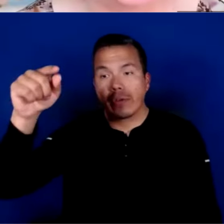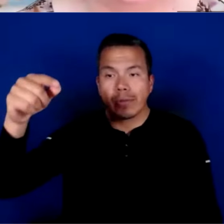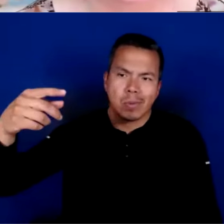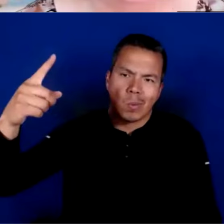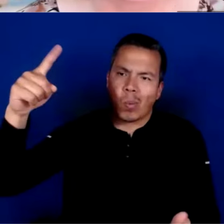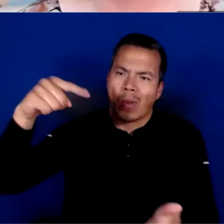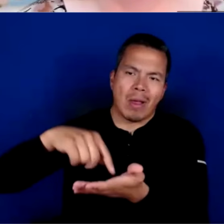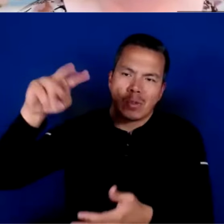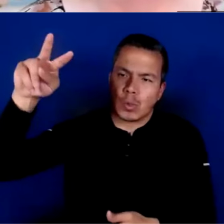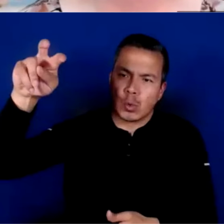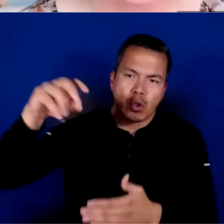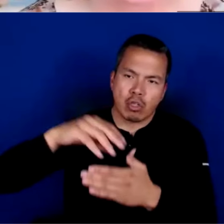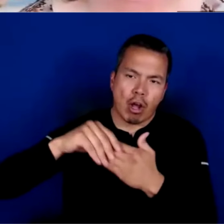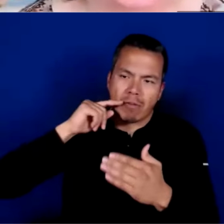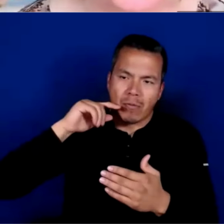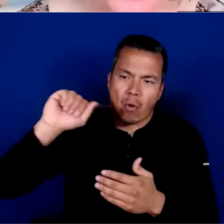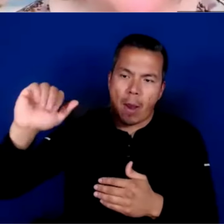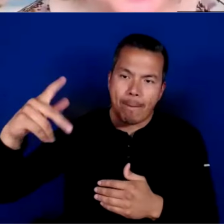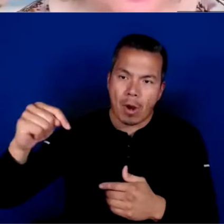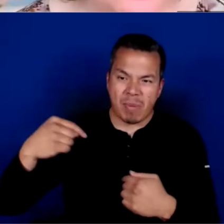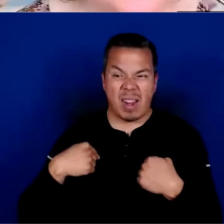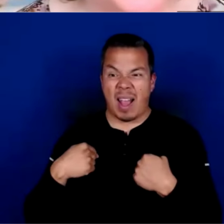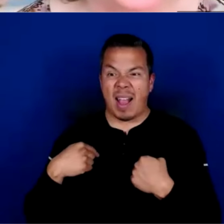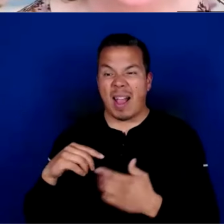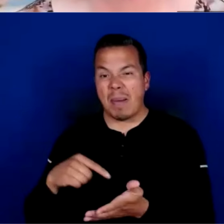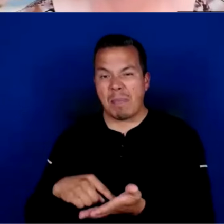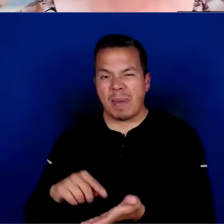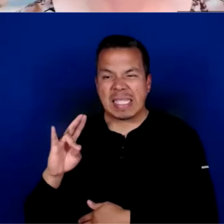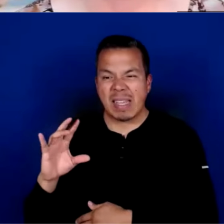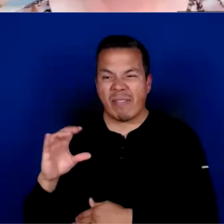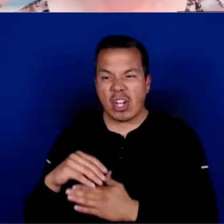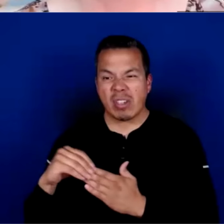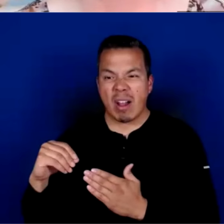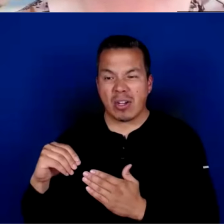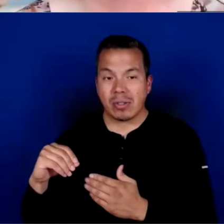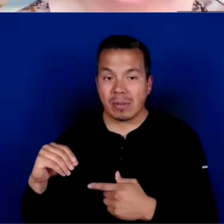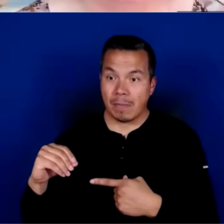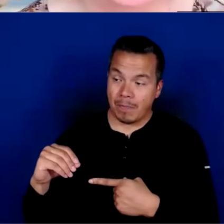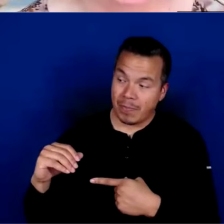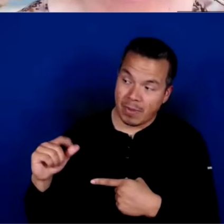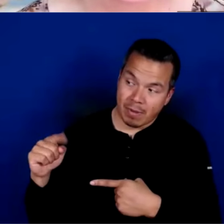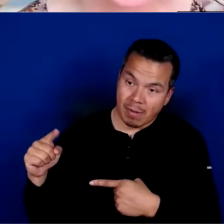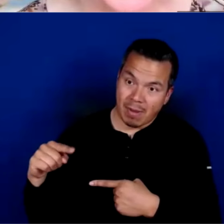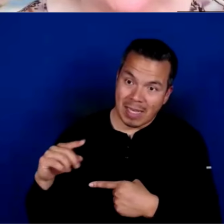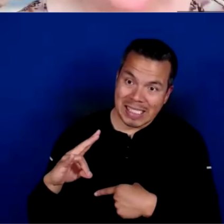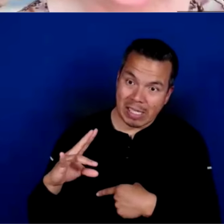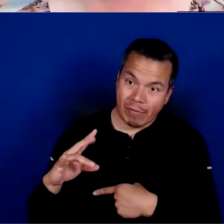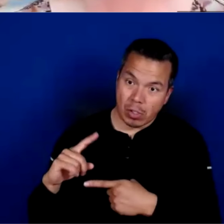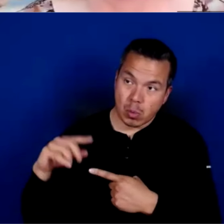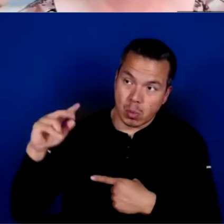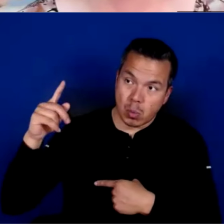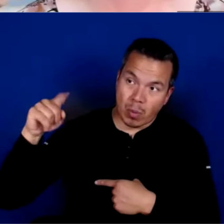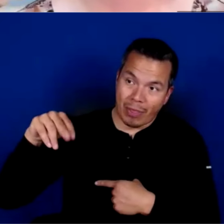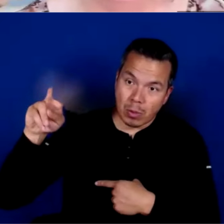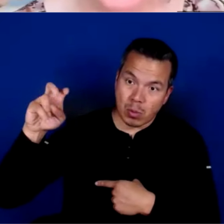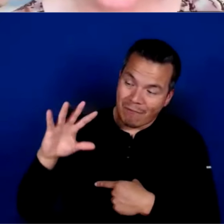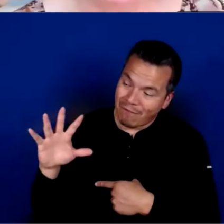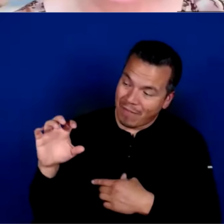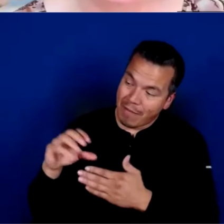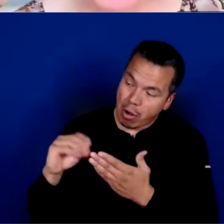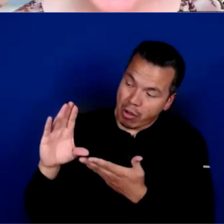their apartment, and I'm only paying $700. They're going to count that $500 discount